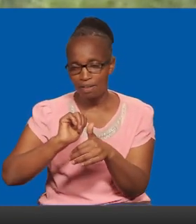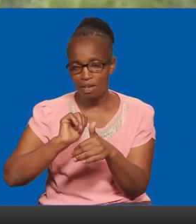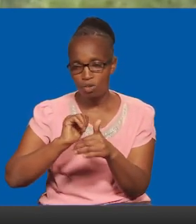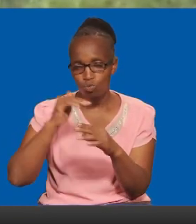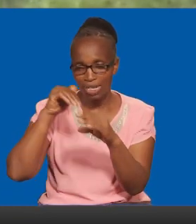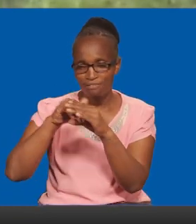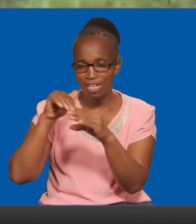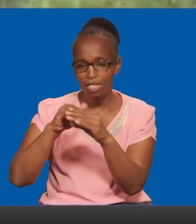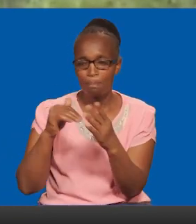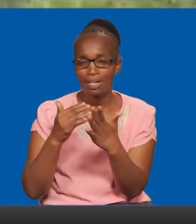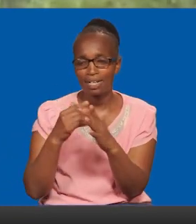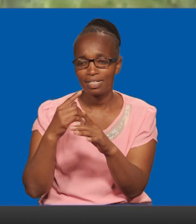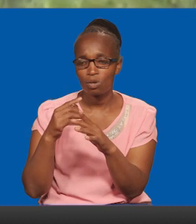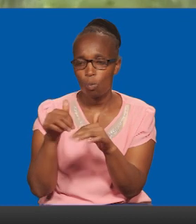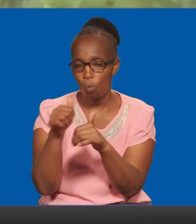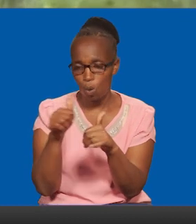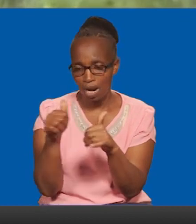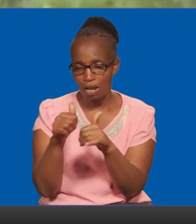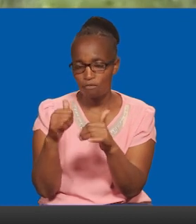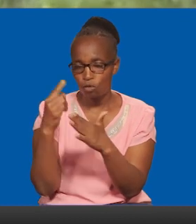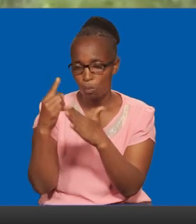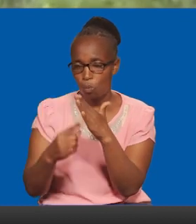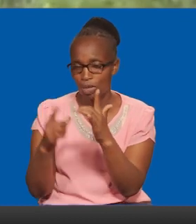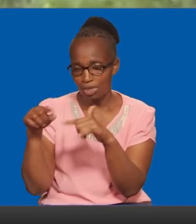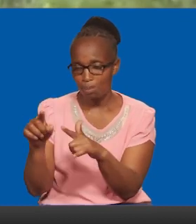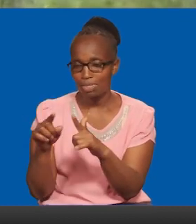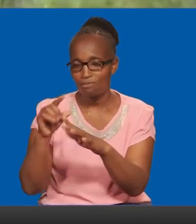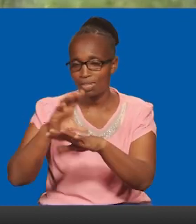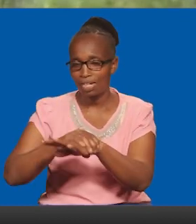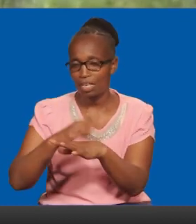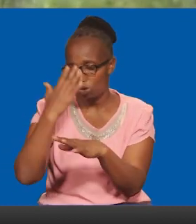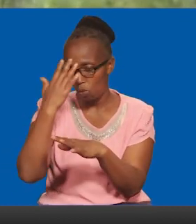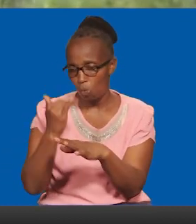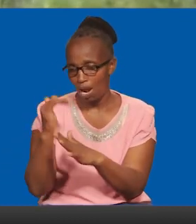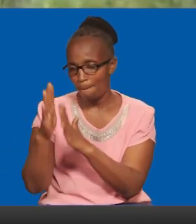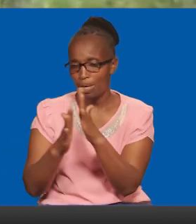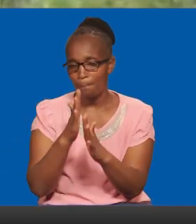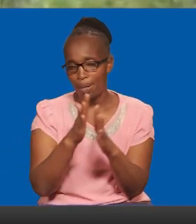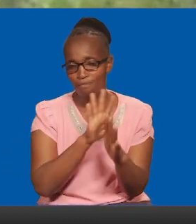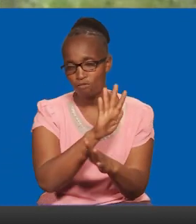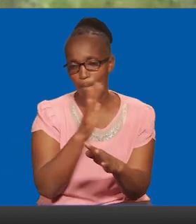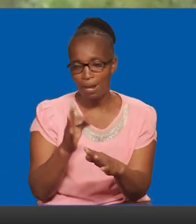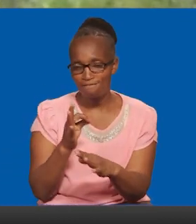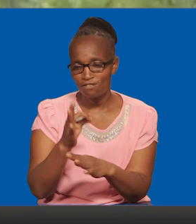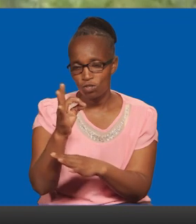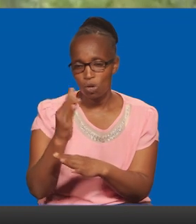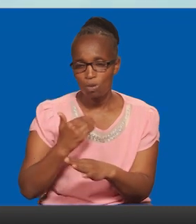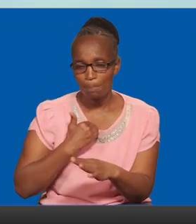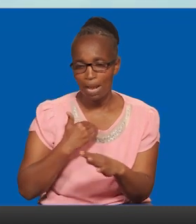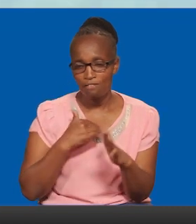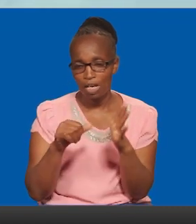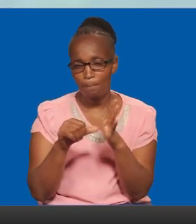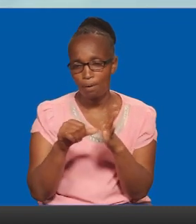endeavor to invest whatever they get from their successes and victories so that they can prepare for their